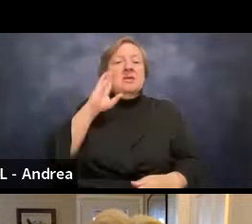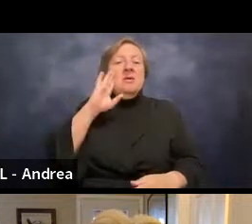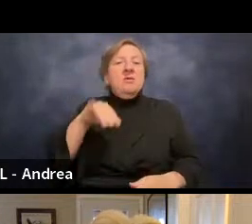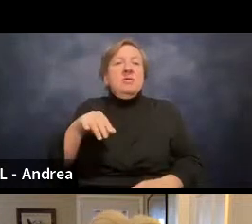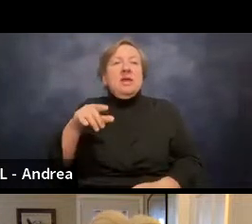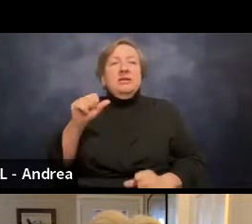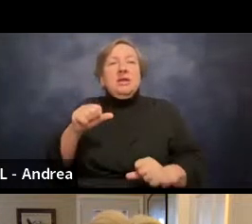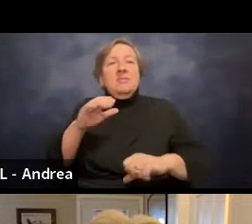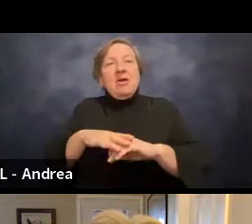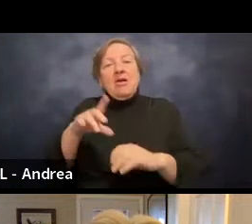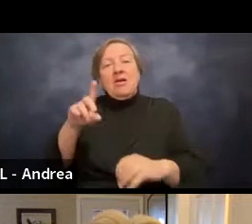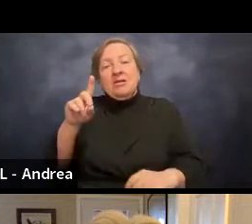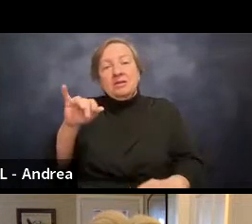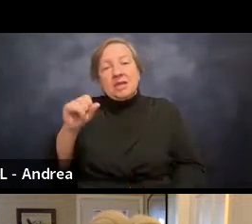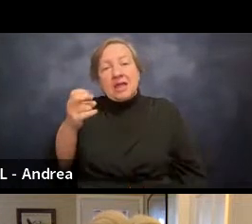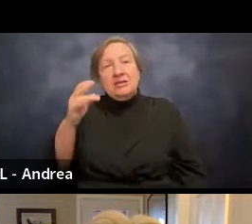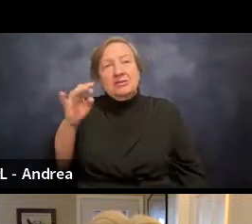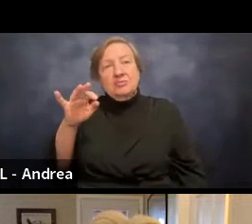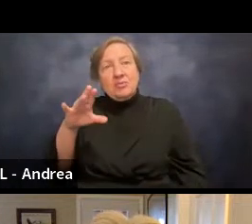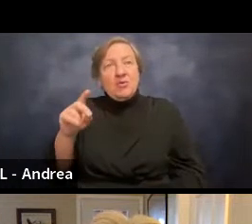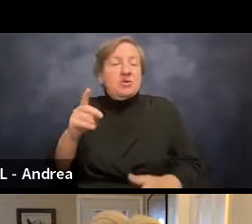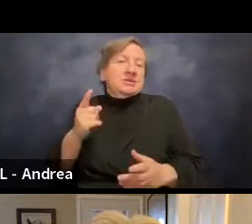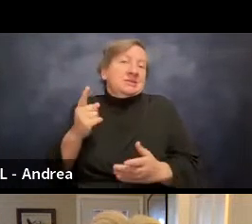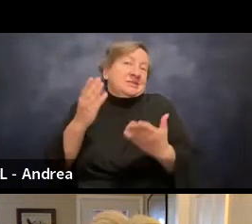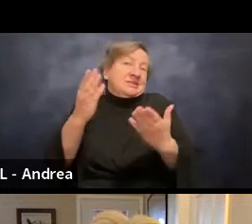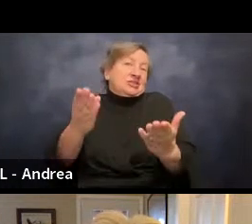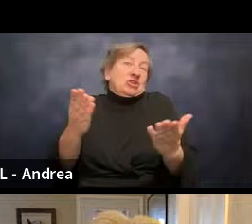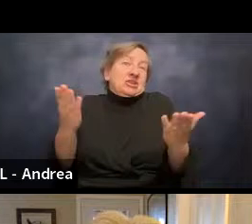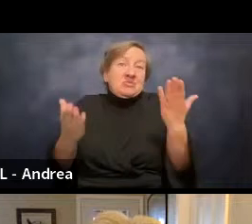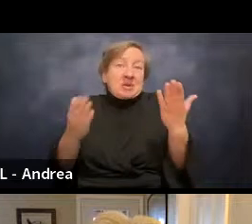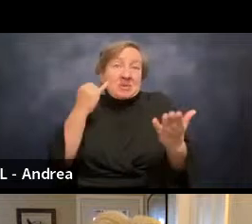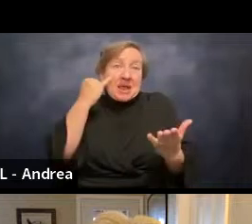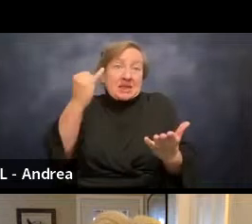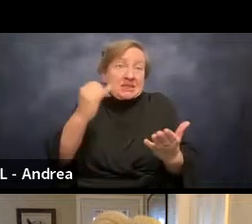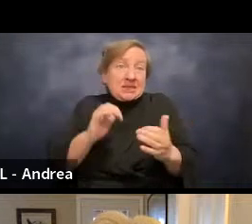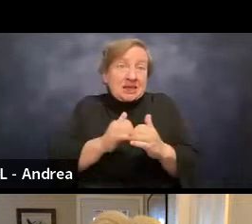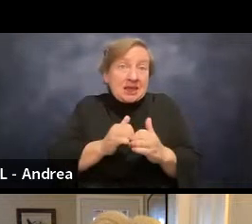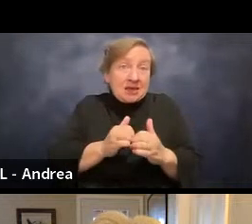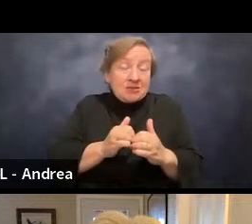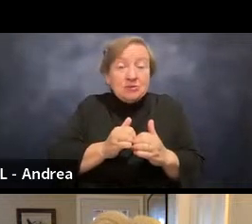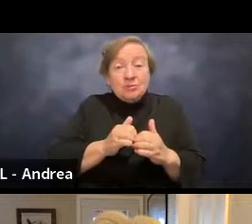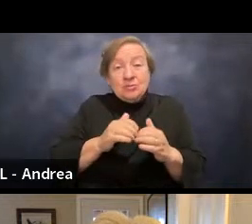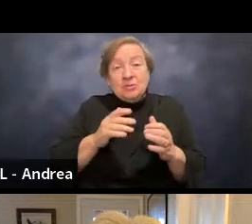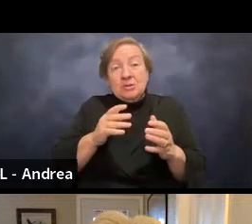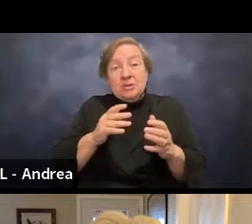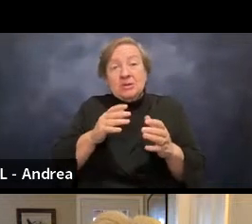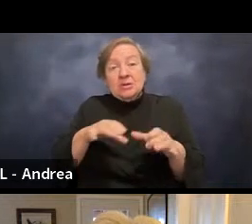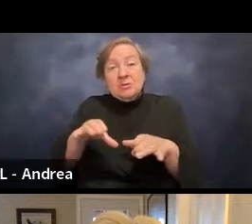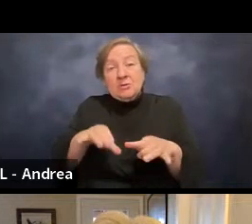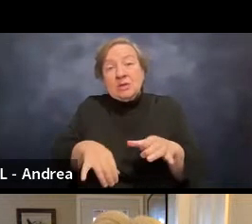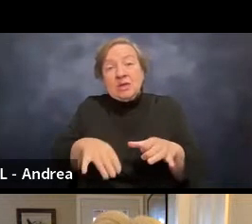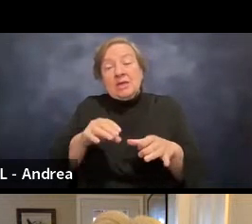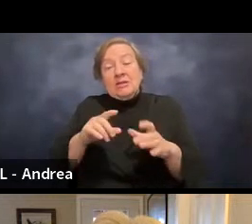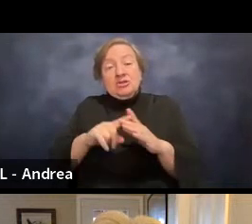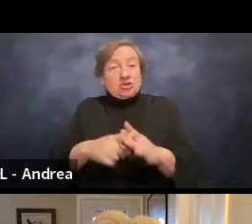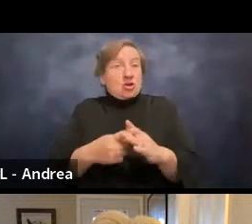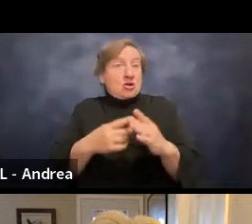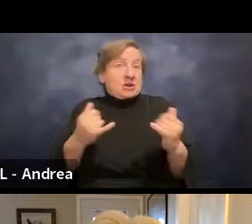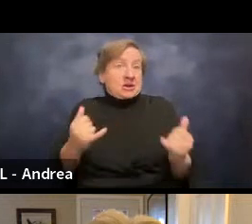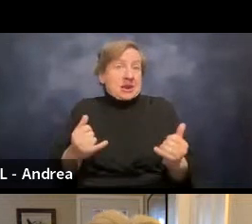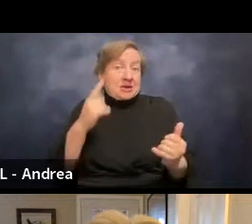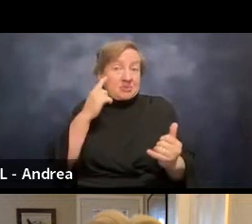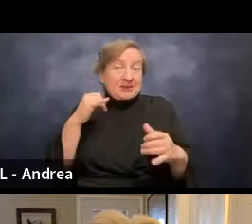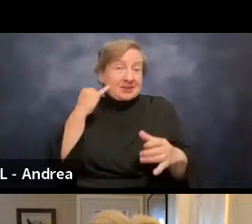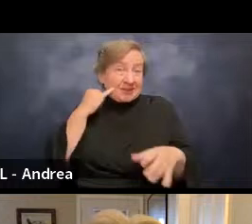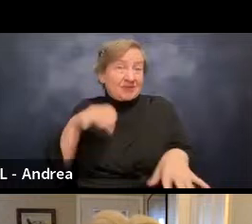on the dashboard. So that's a suggestion, maybe an idea on how to do that, and starting now, because if it takes